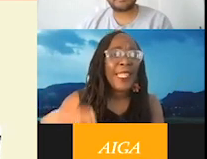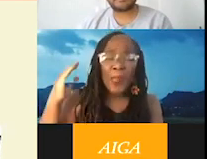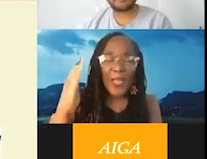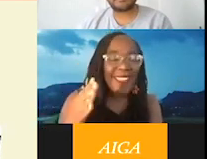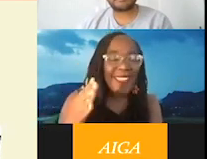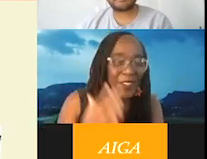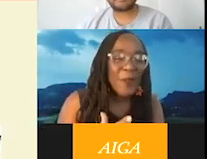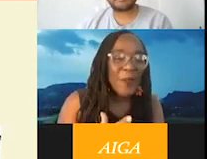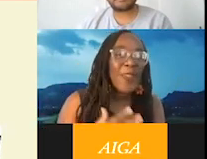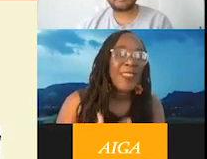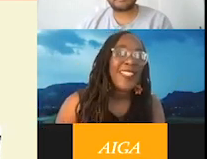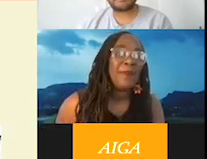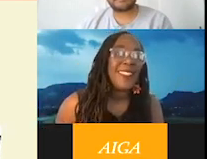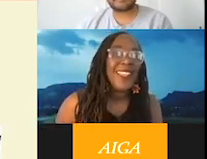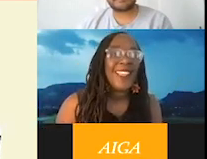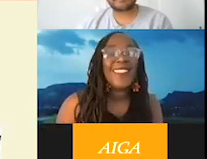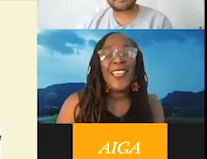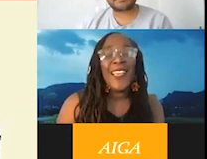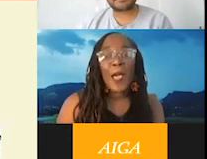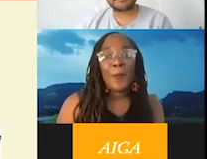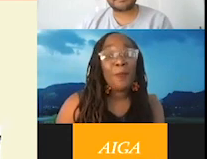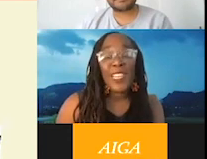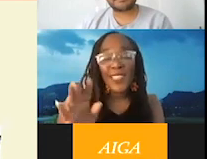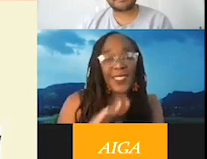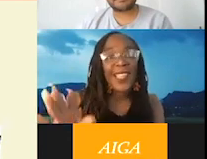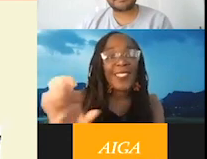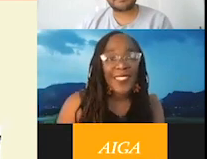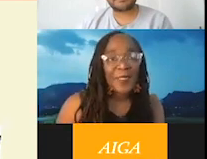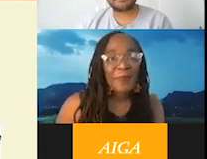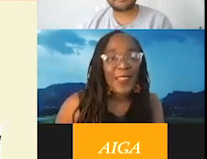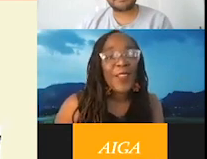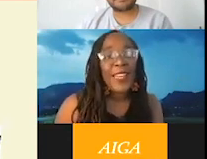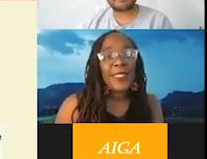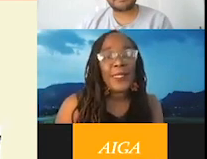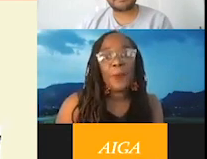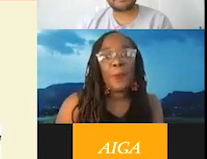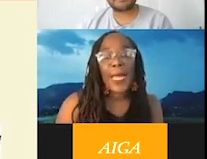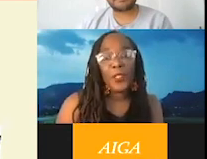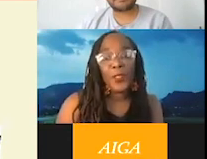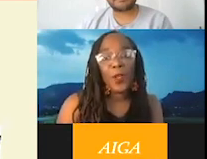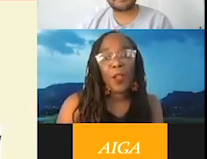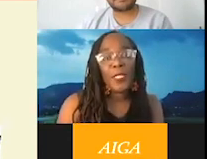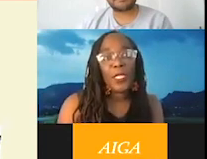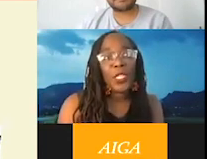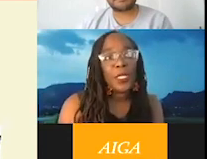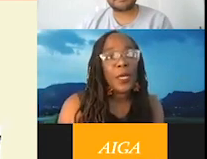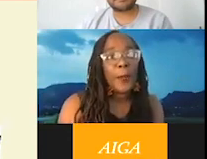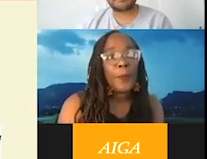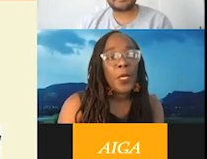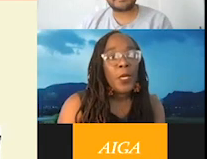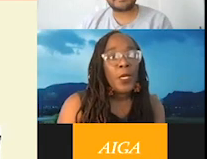I was like, no, I can't go anywhere because I'll miss the class. I'm really a look. I just sit in the background and I listen, but I enjoy those